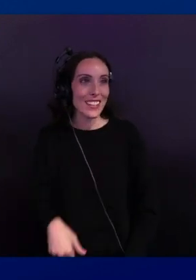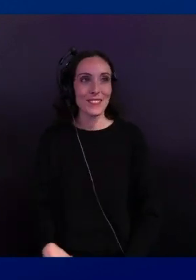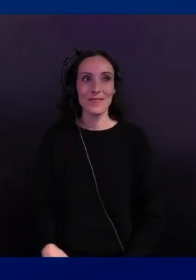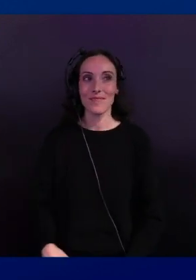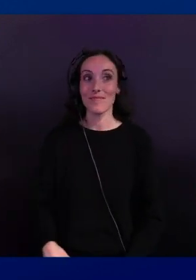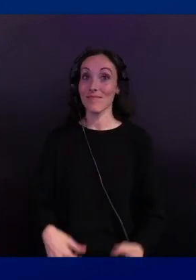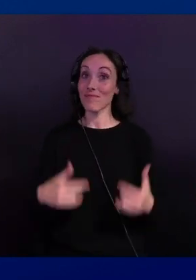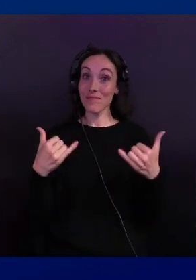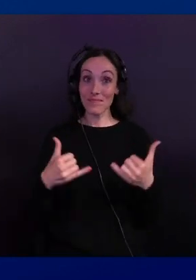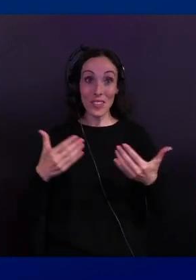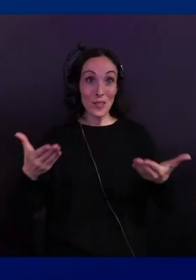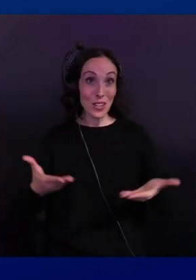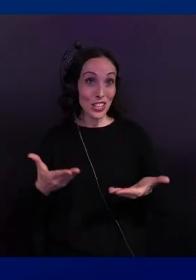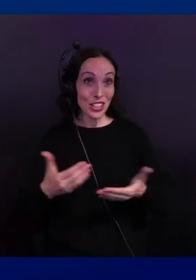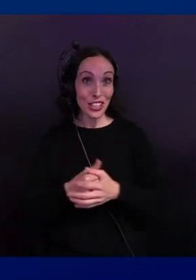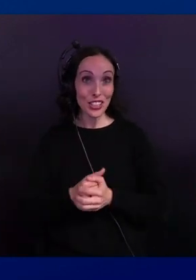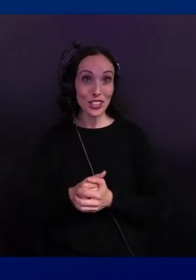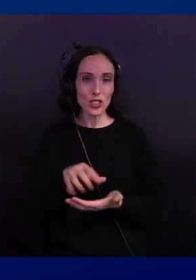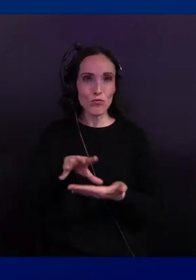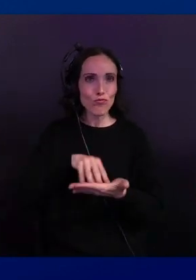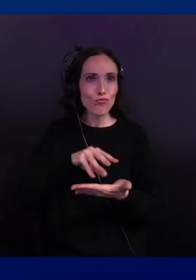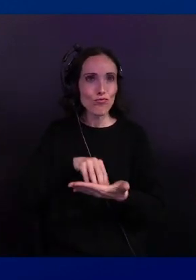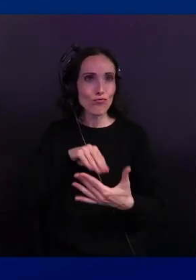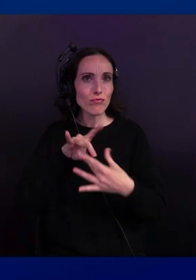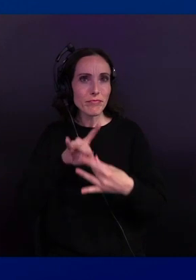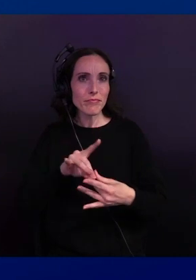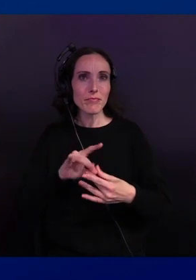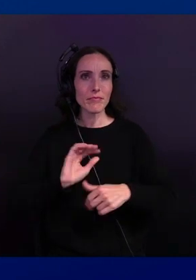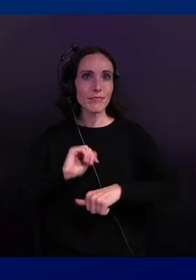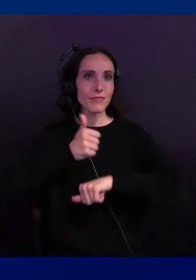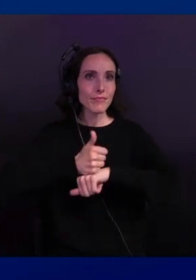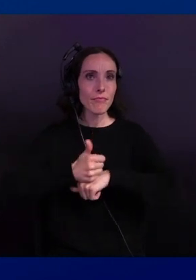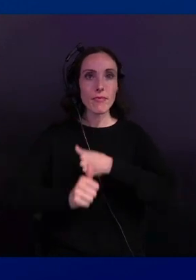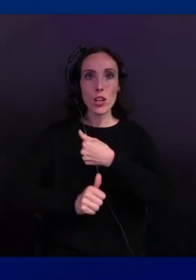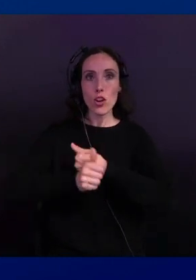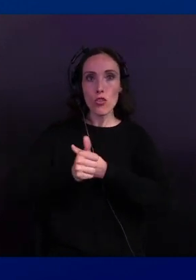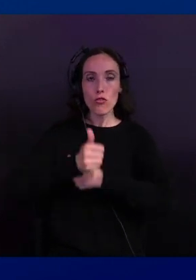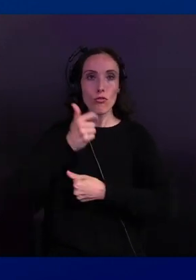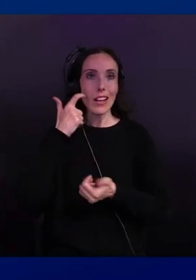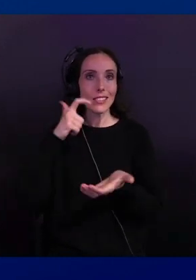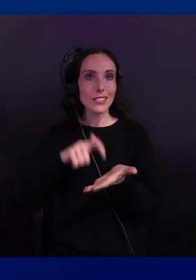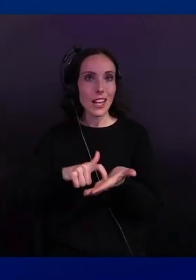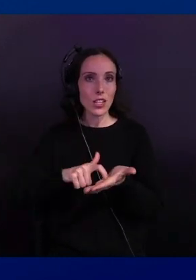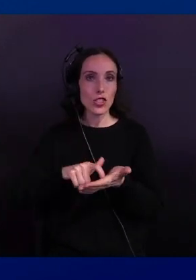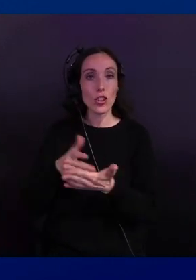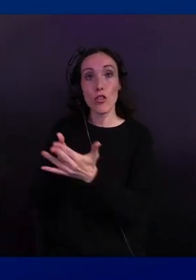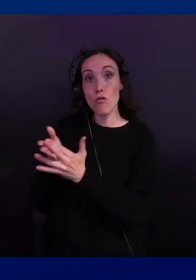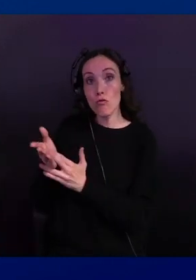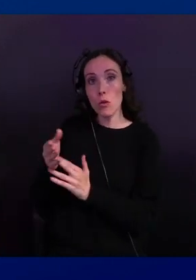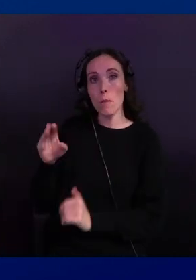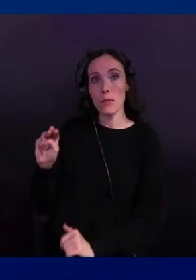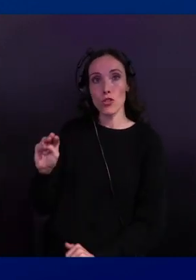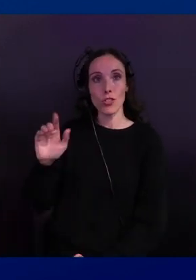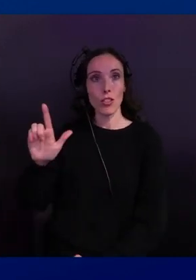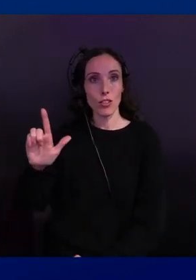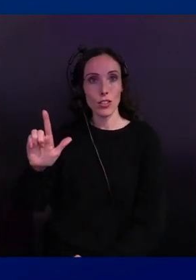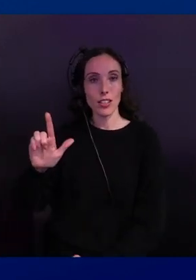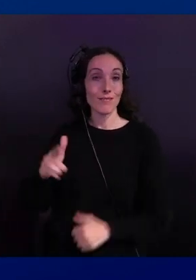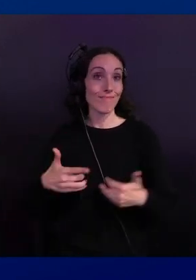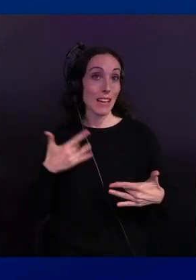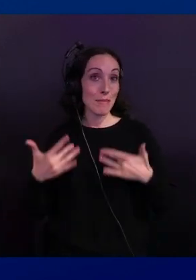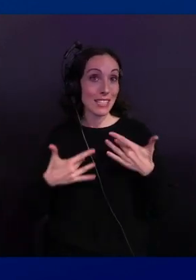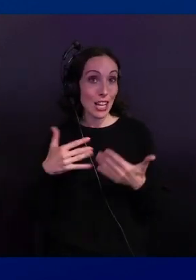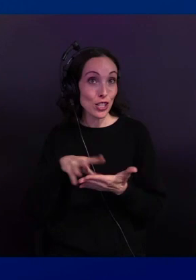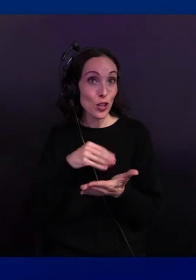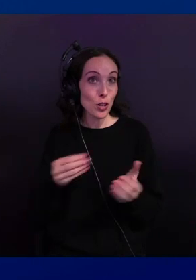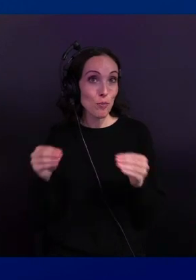are here right now to learn about building threat detection models with machine learning, which I am so excited to learn more about.